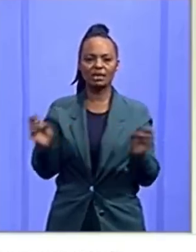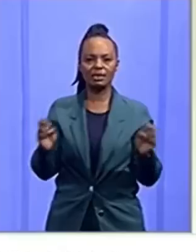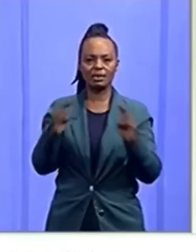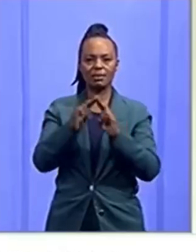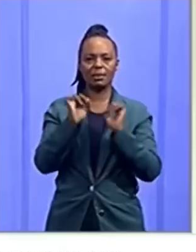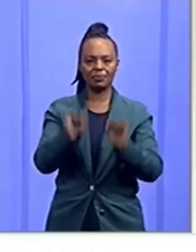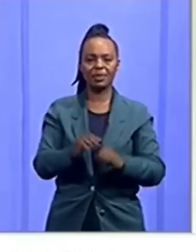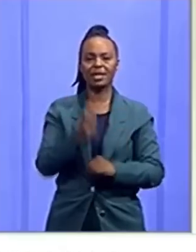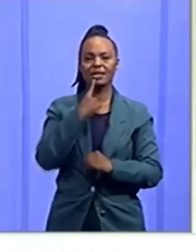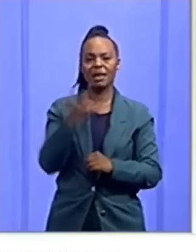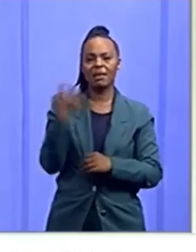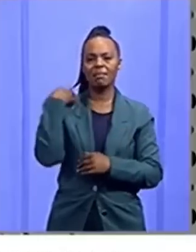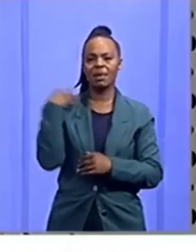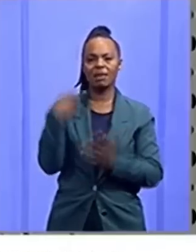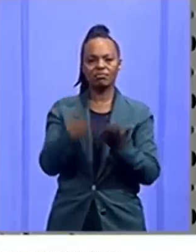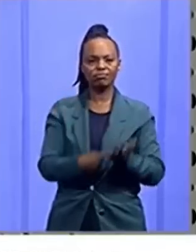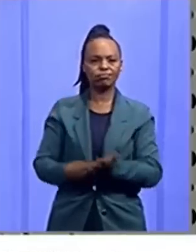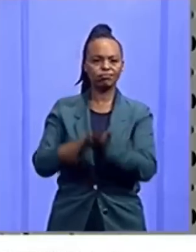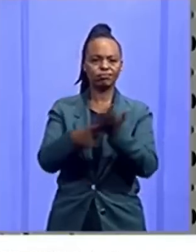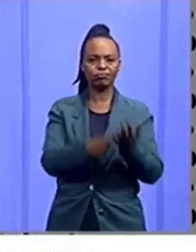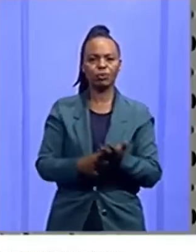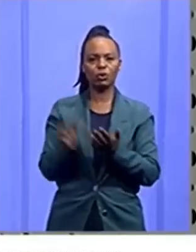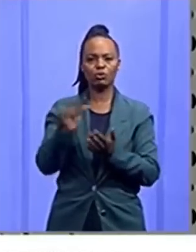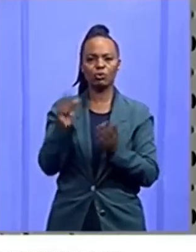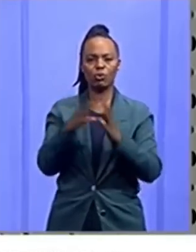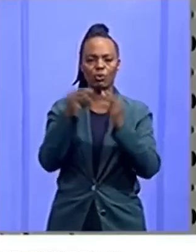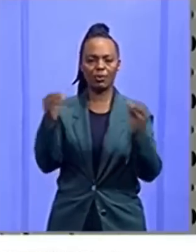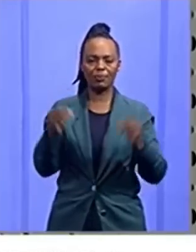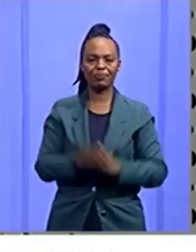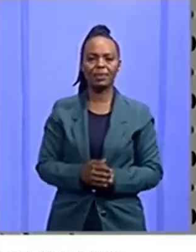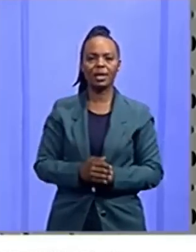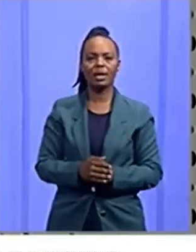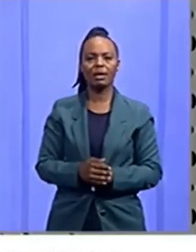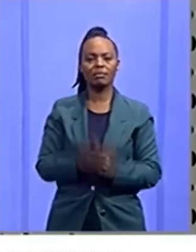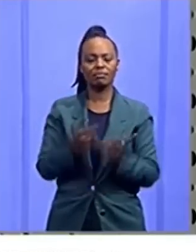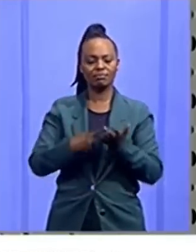konesetsa dikopano tsa bone. These engagements provided governments,